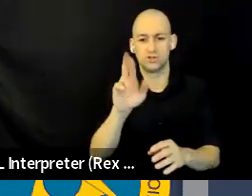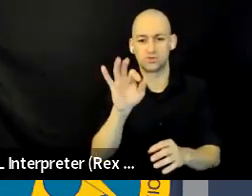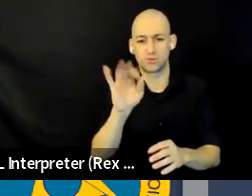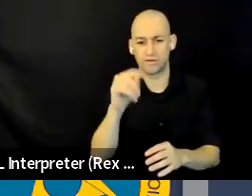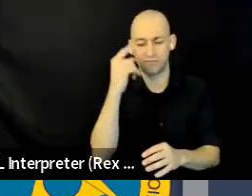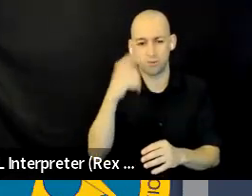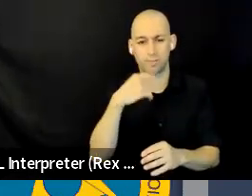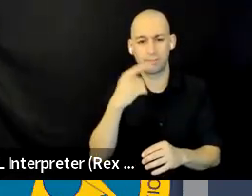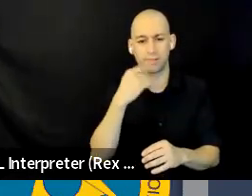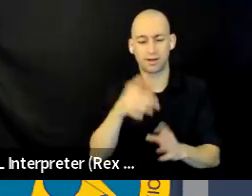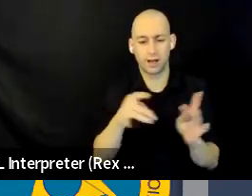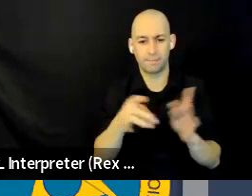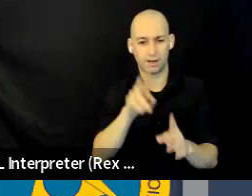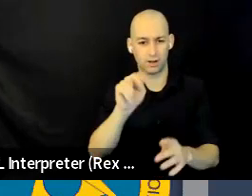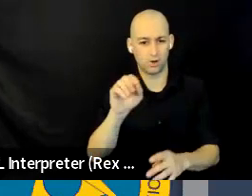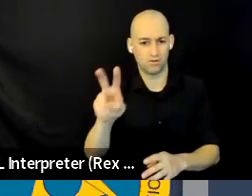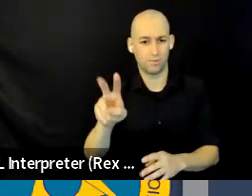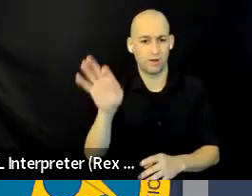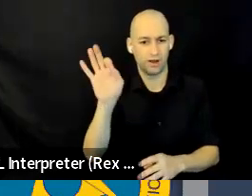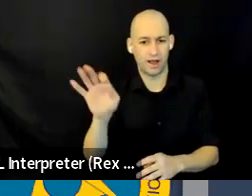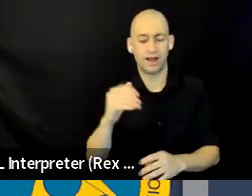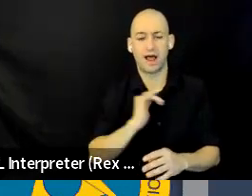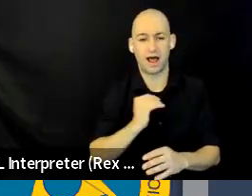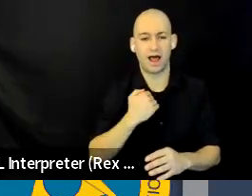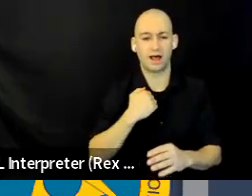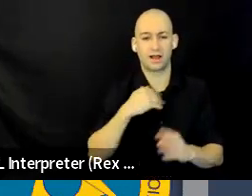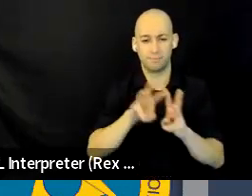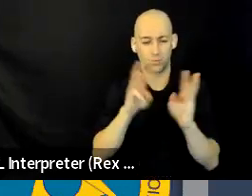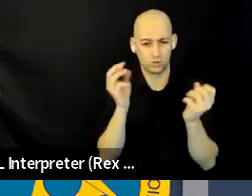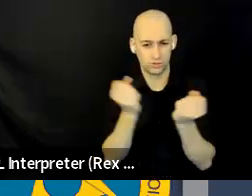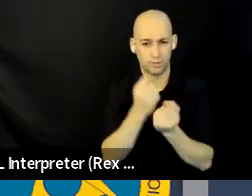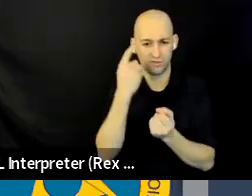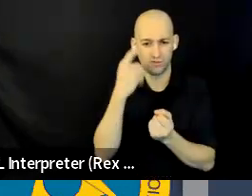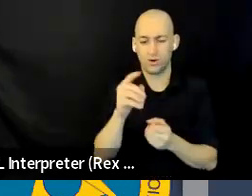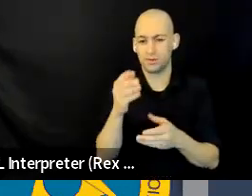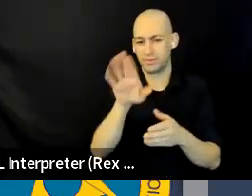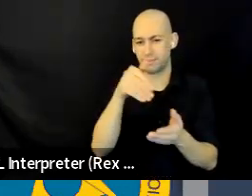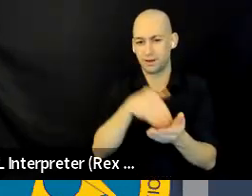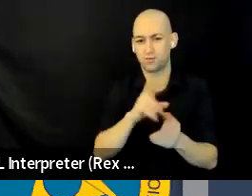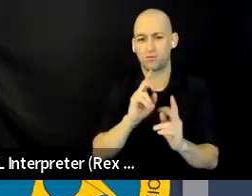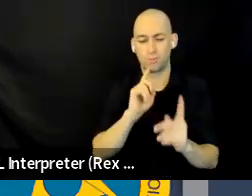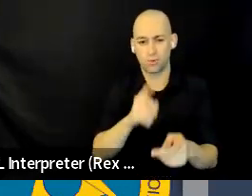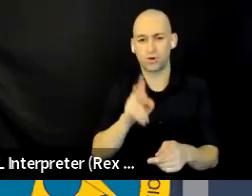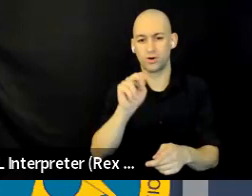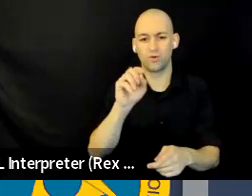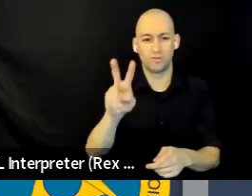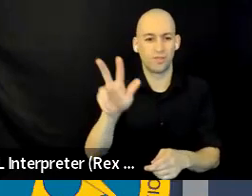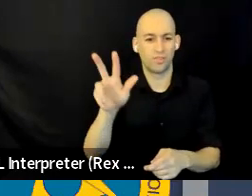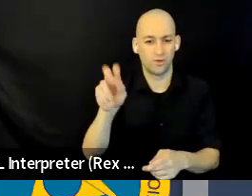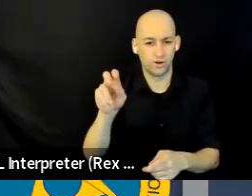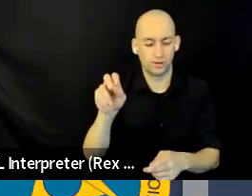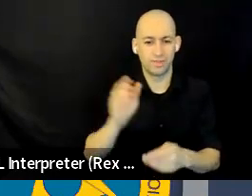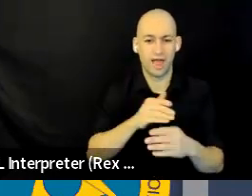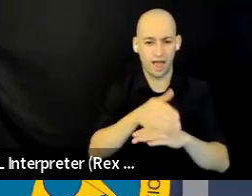on November 9th, and held the public workshop for the interim report on November 30th. After the public comment